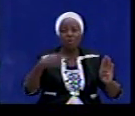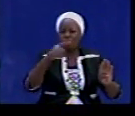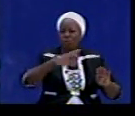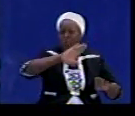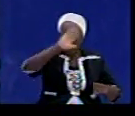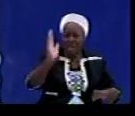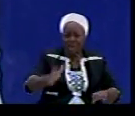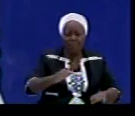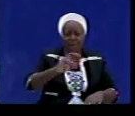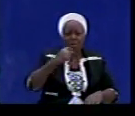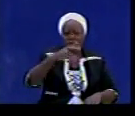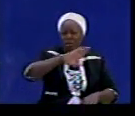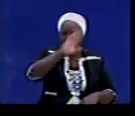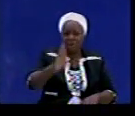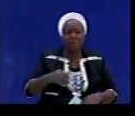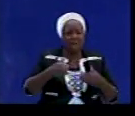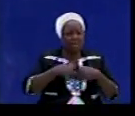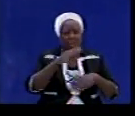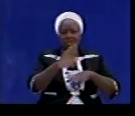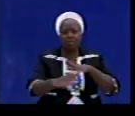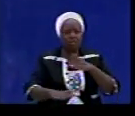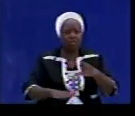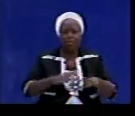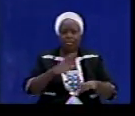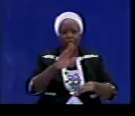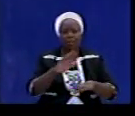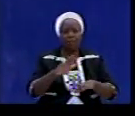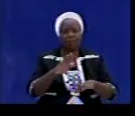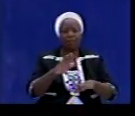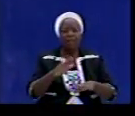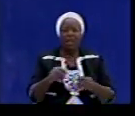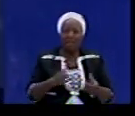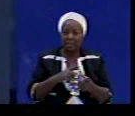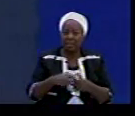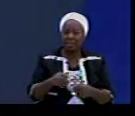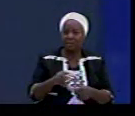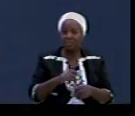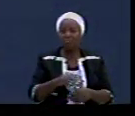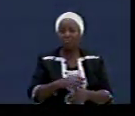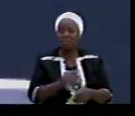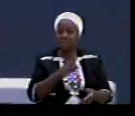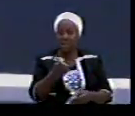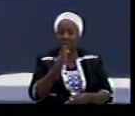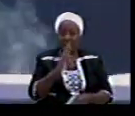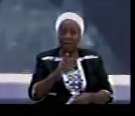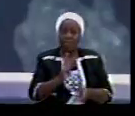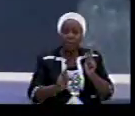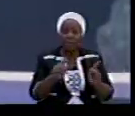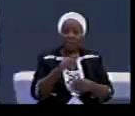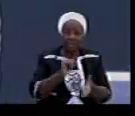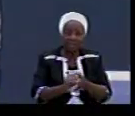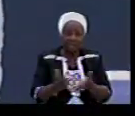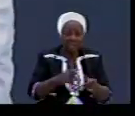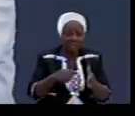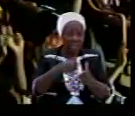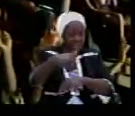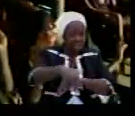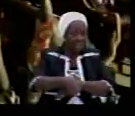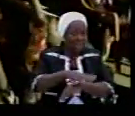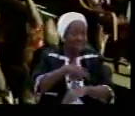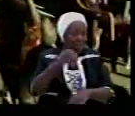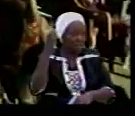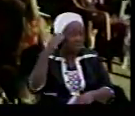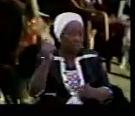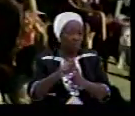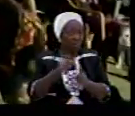tonight. And the Lord is going to touch your life. Where are you? I said, the Lord is going to touch your